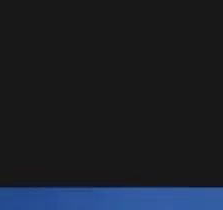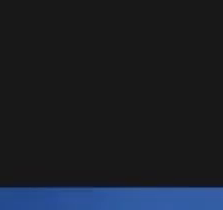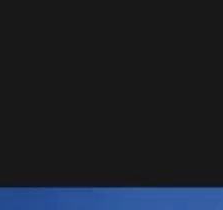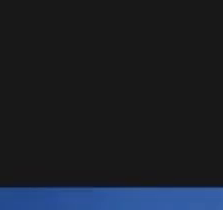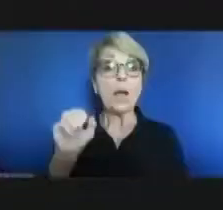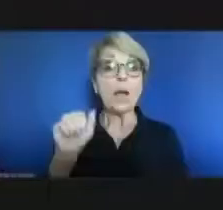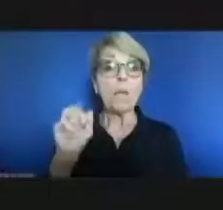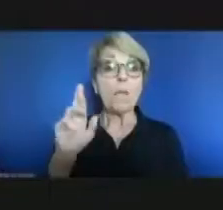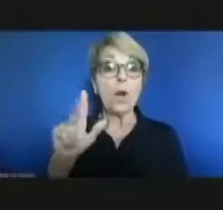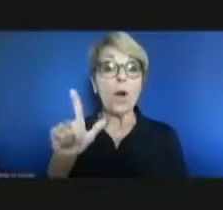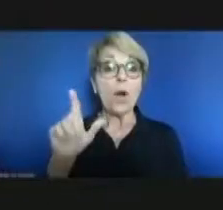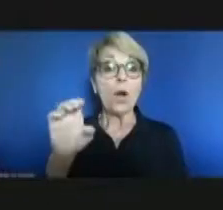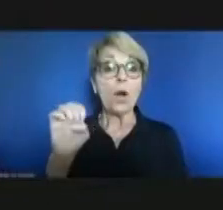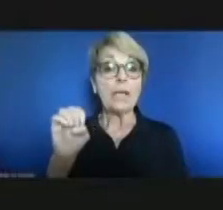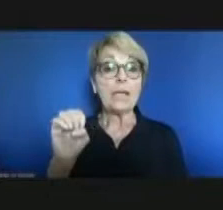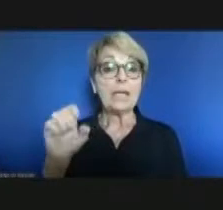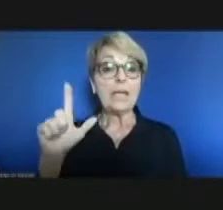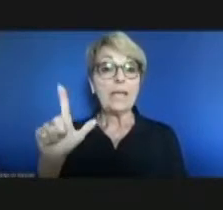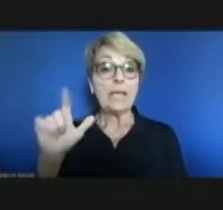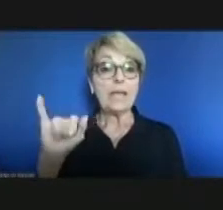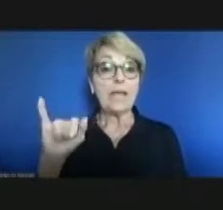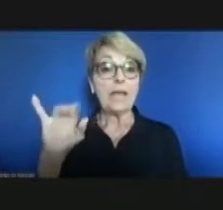Lyons. Marley?